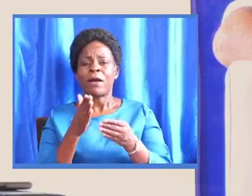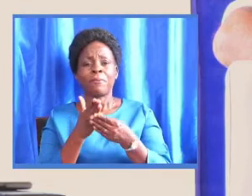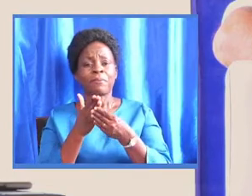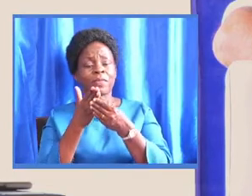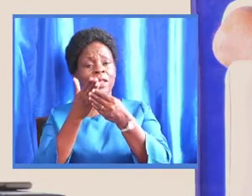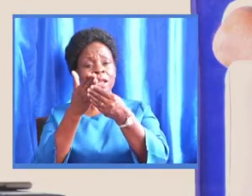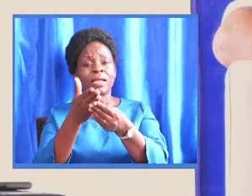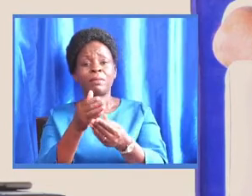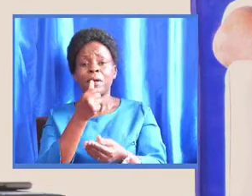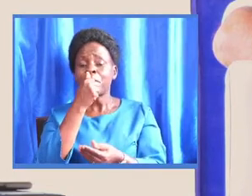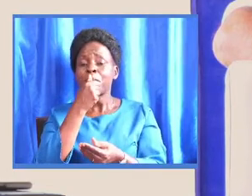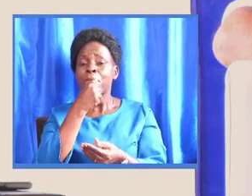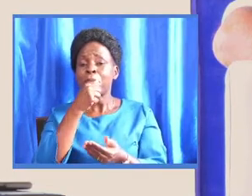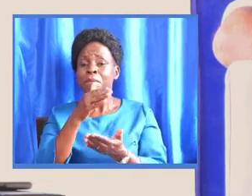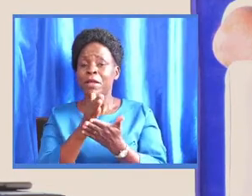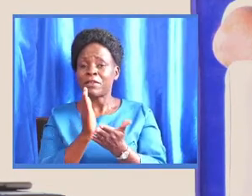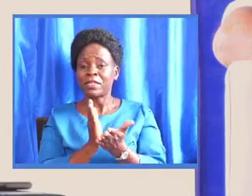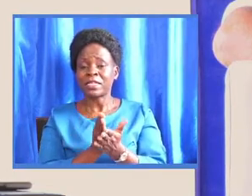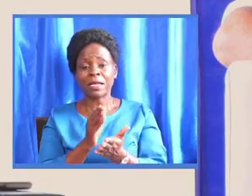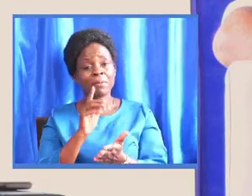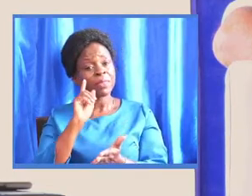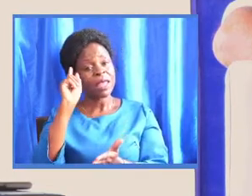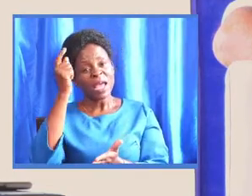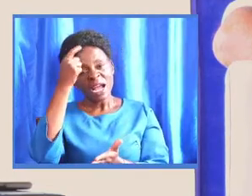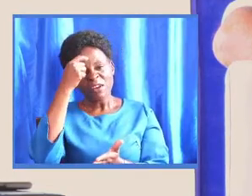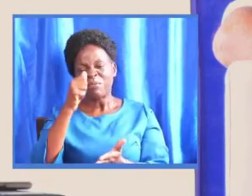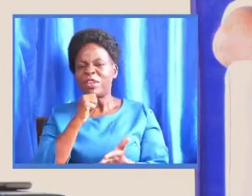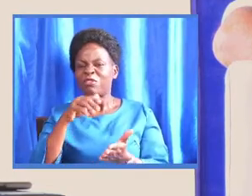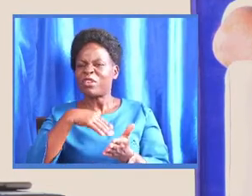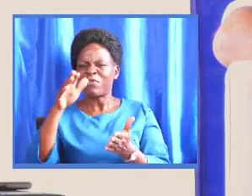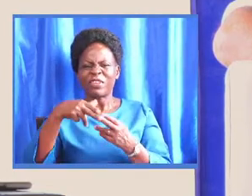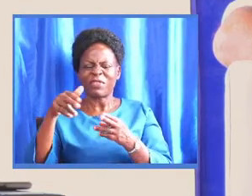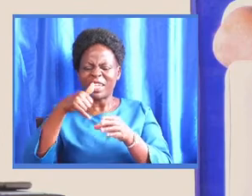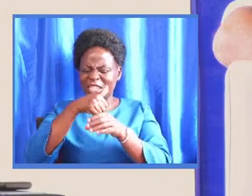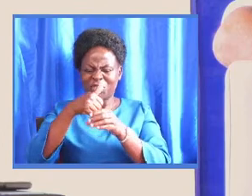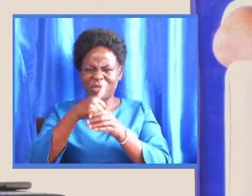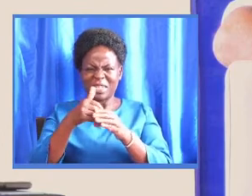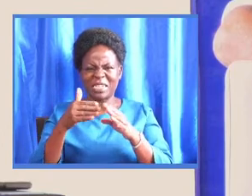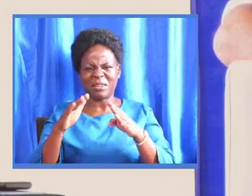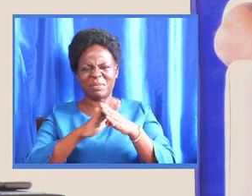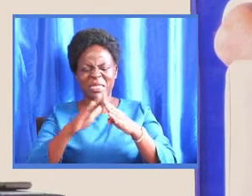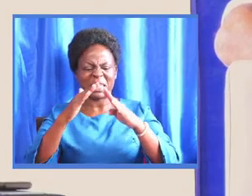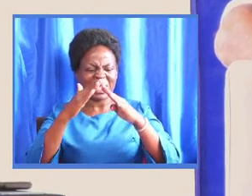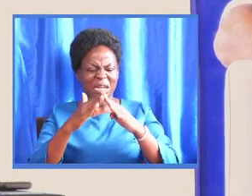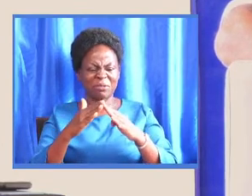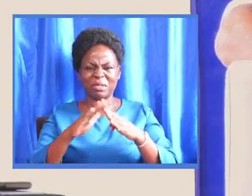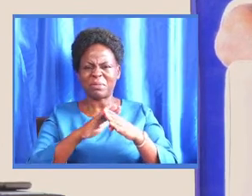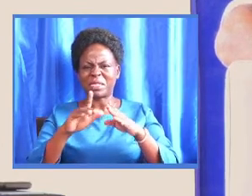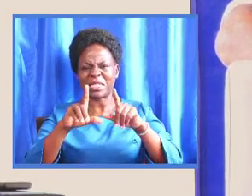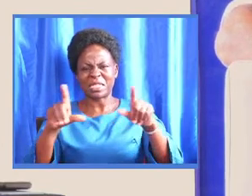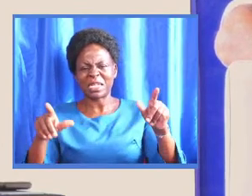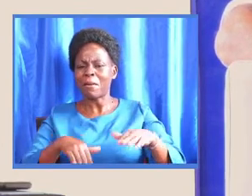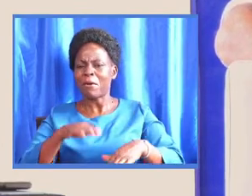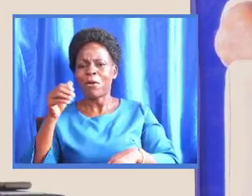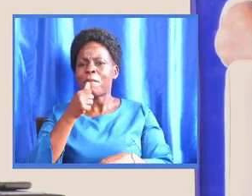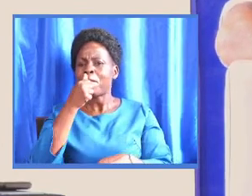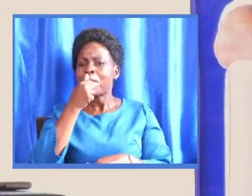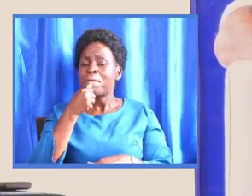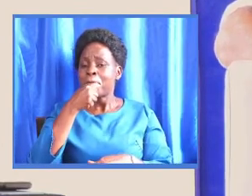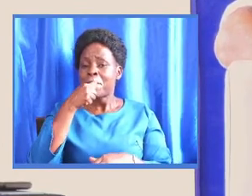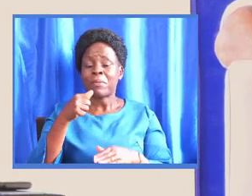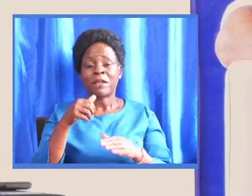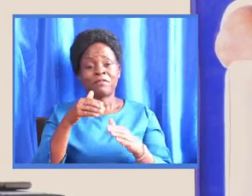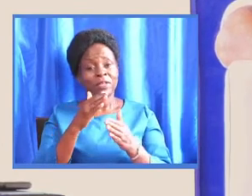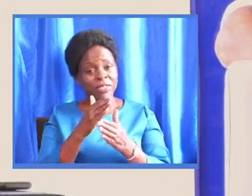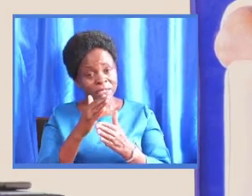the private sector. The government is not so involved into real estate. It is majorly private sector led.